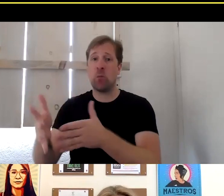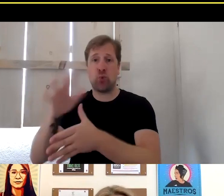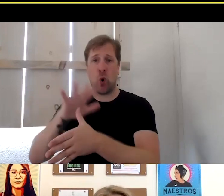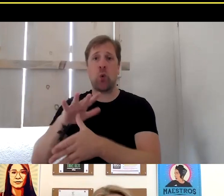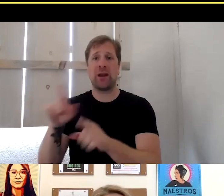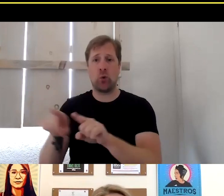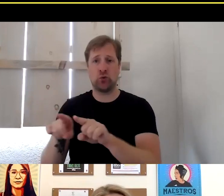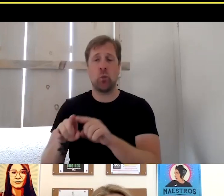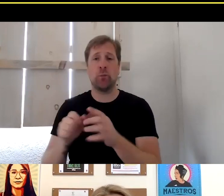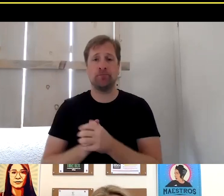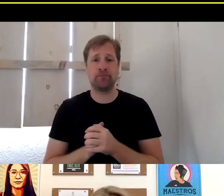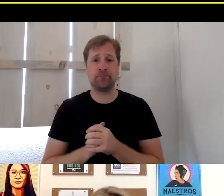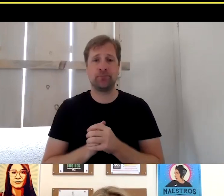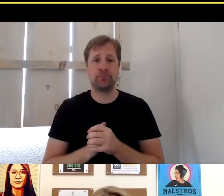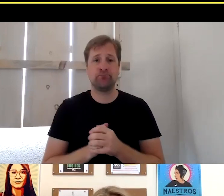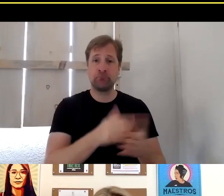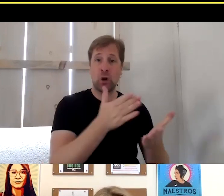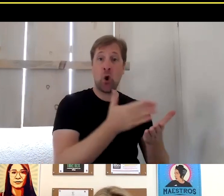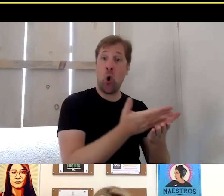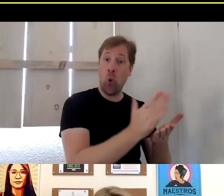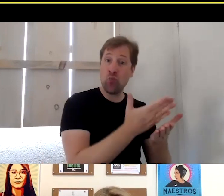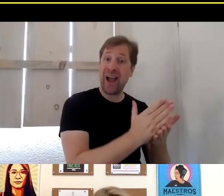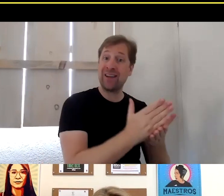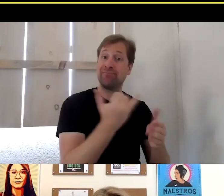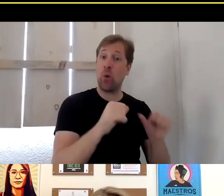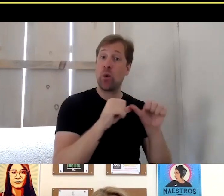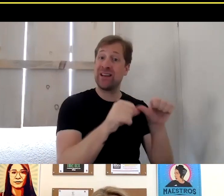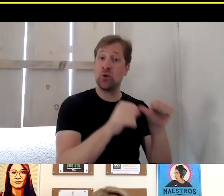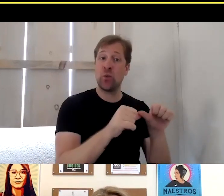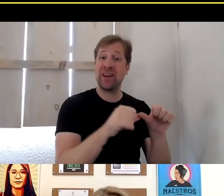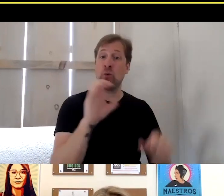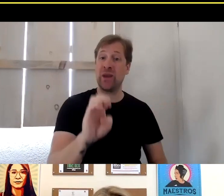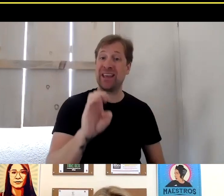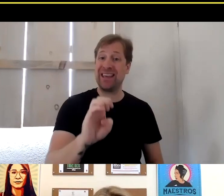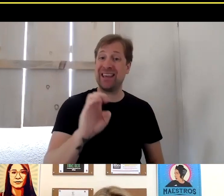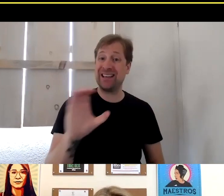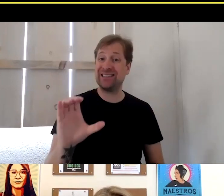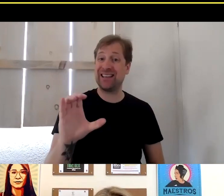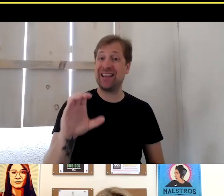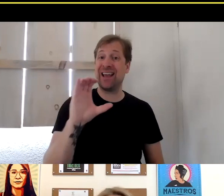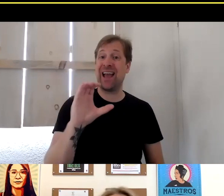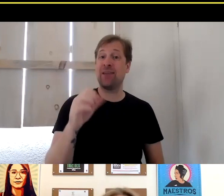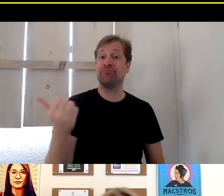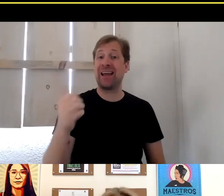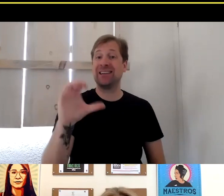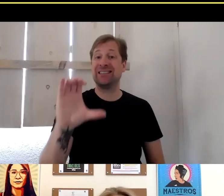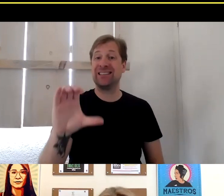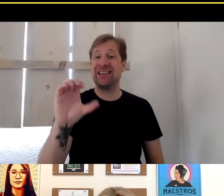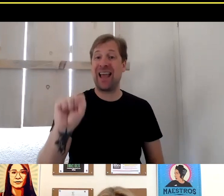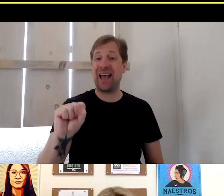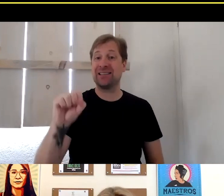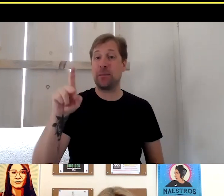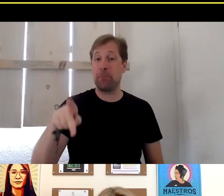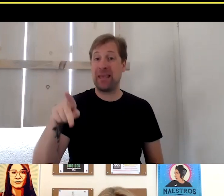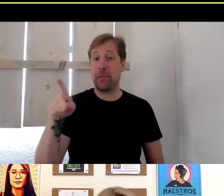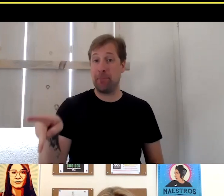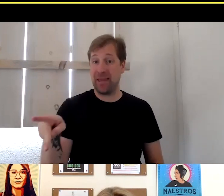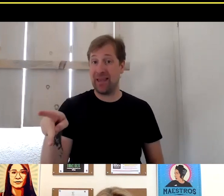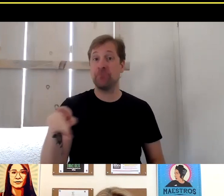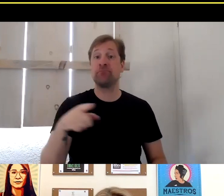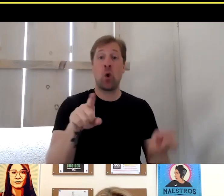All right, and continuing on to our EECs and CSPPs, they will also have